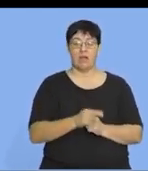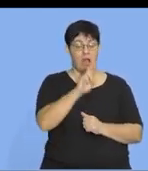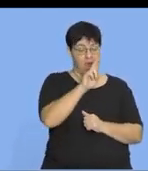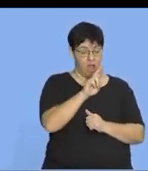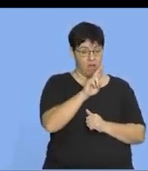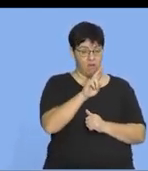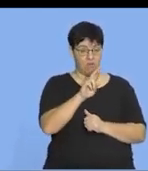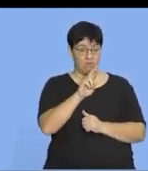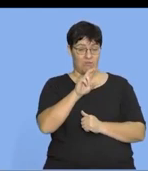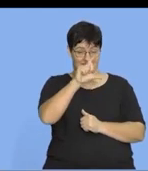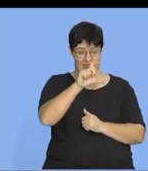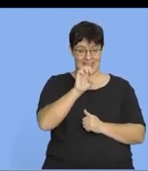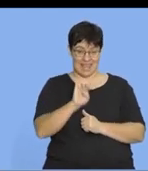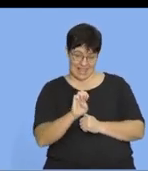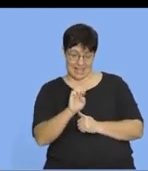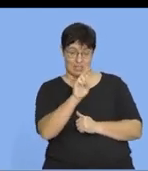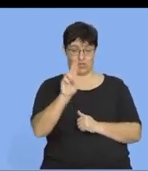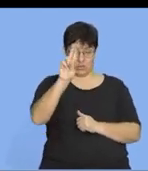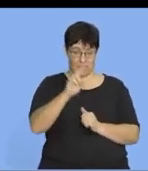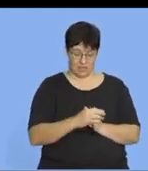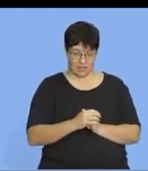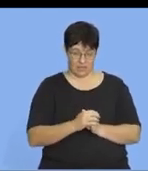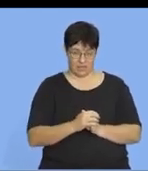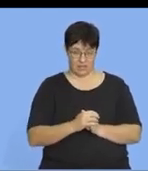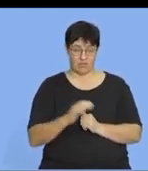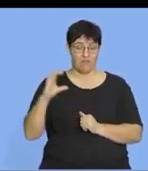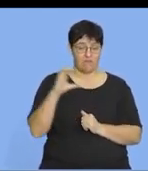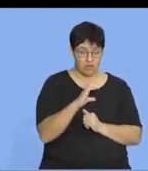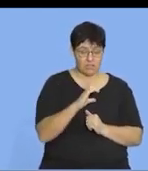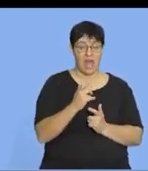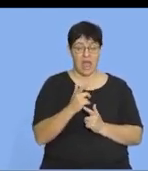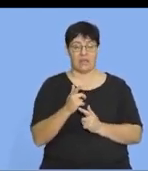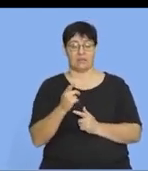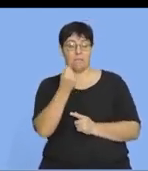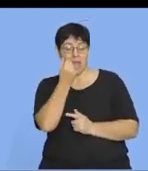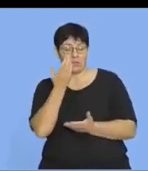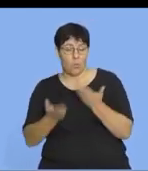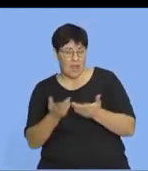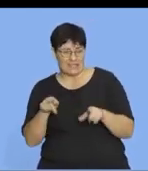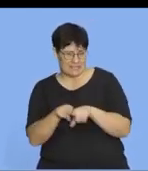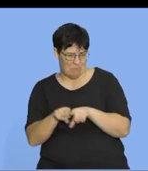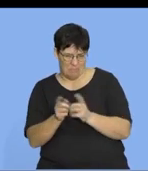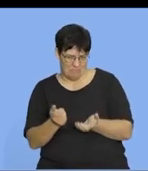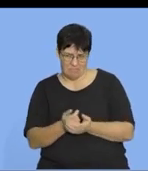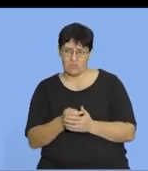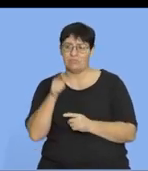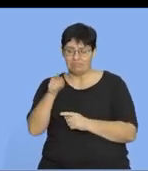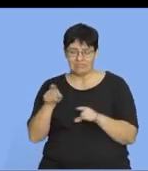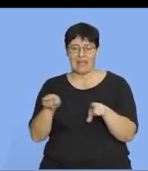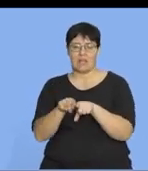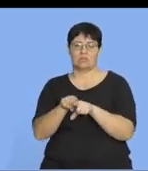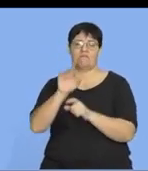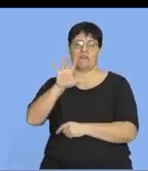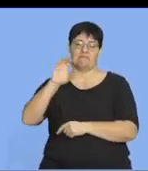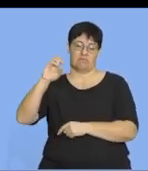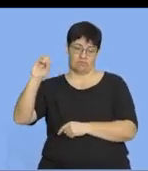If the force of attraction with the Earth and the man's weight are the same thing, so this is equal to